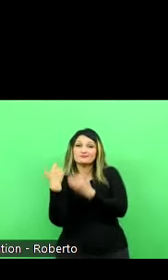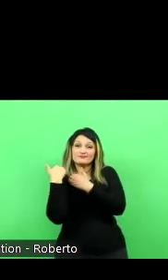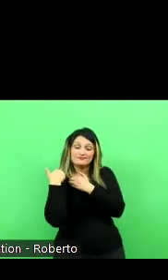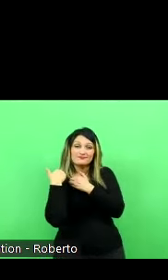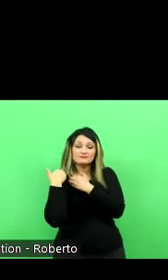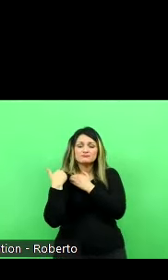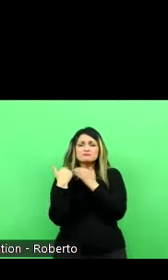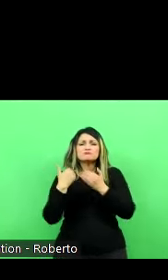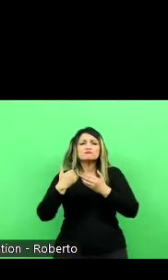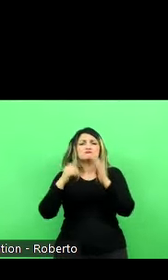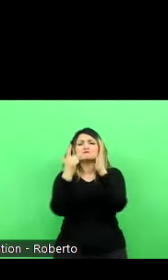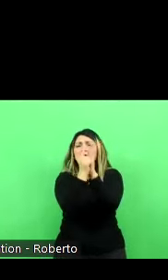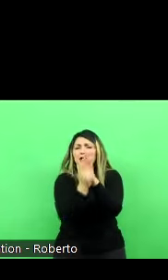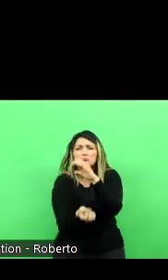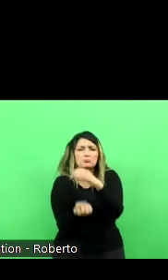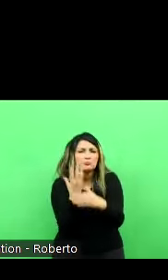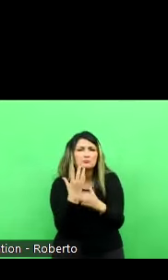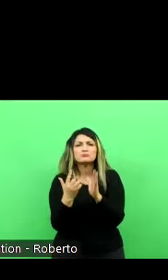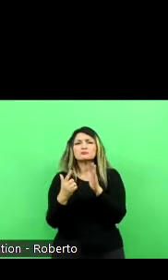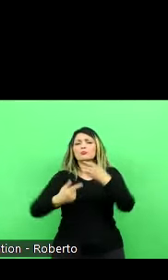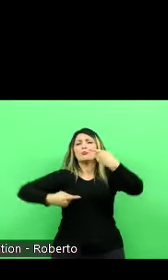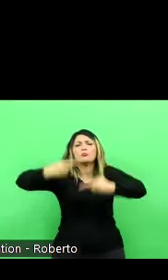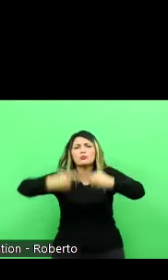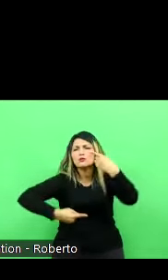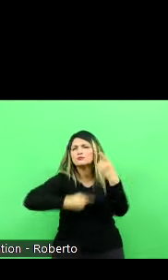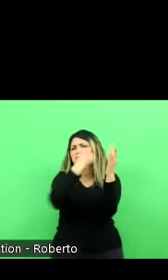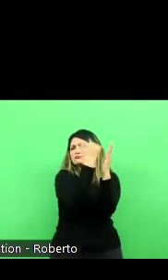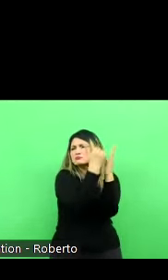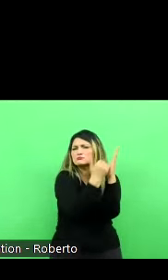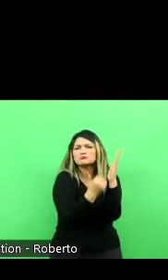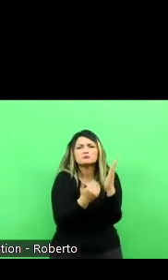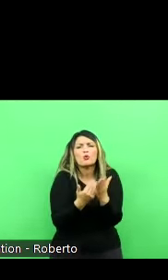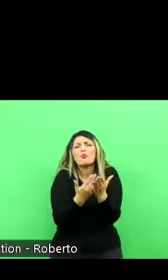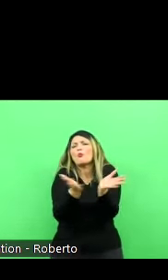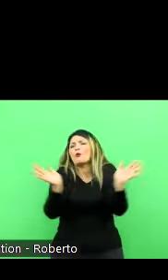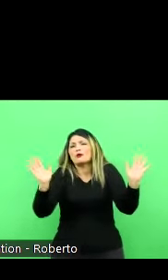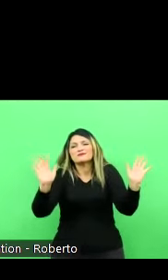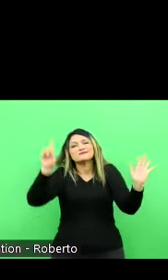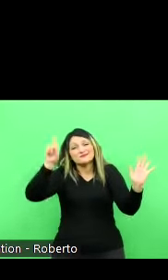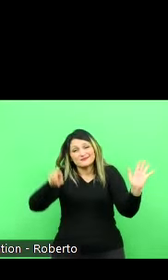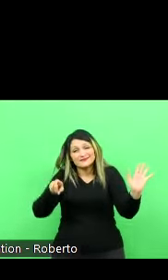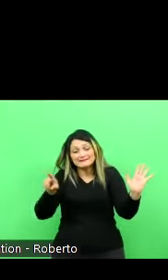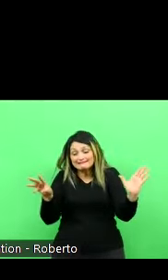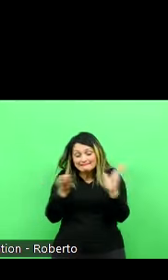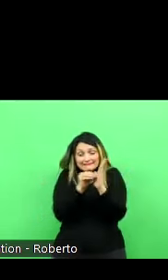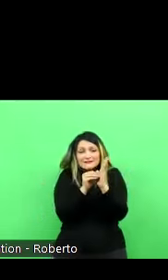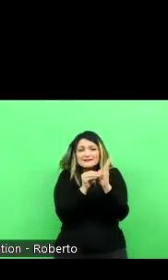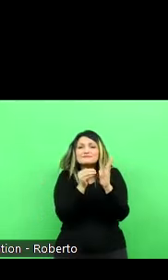point in the development of our urban and risk management policies. Interagency coordination